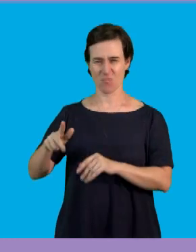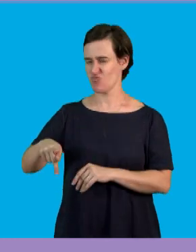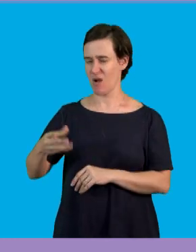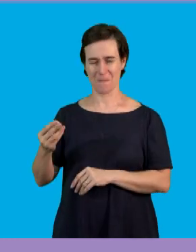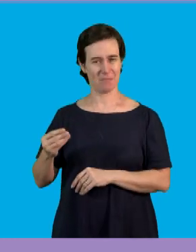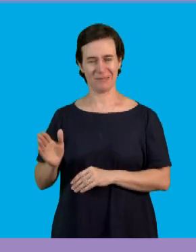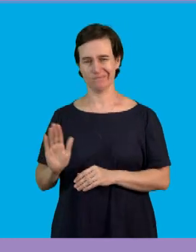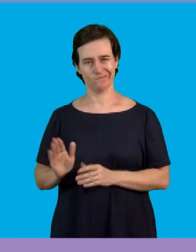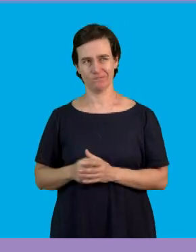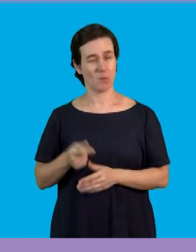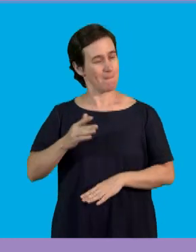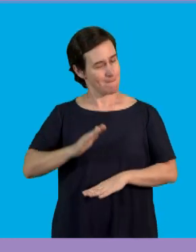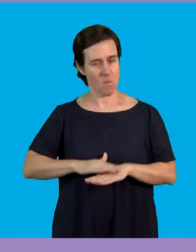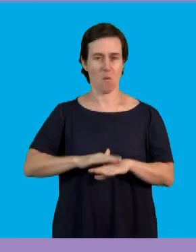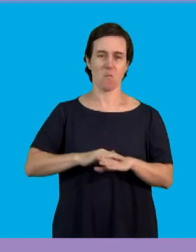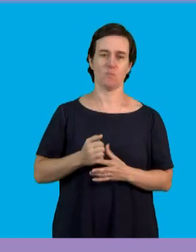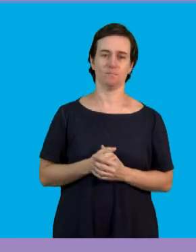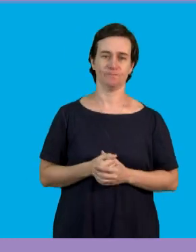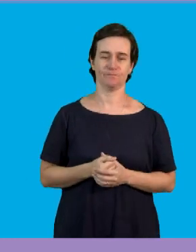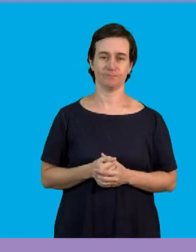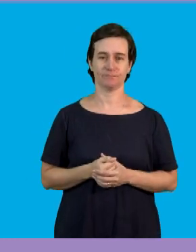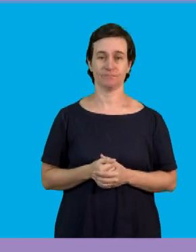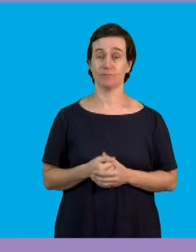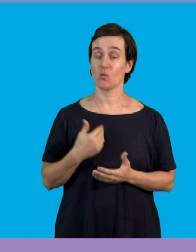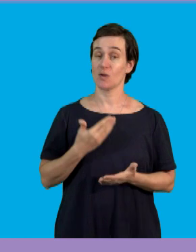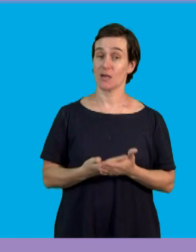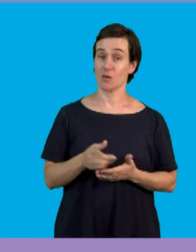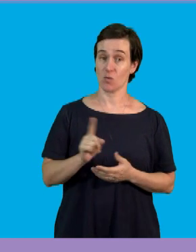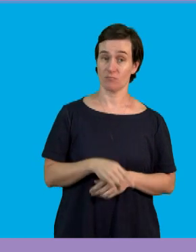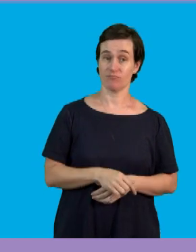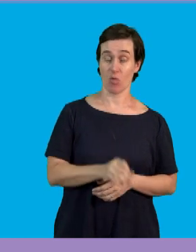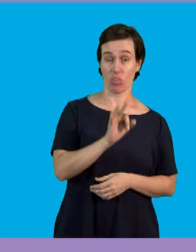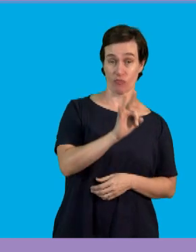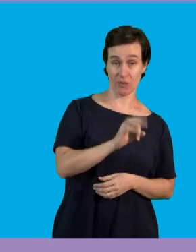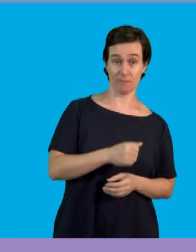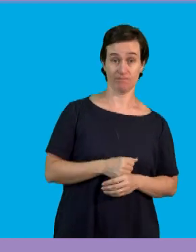number, we need to break it down even further. So that is going to be 3.